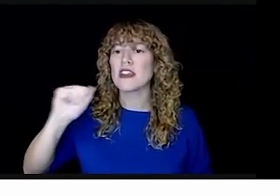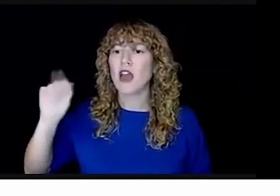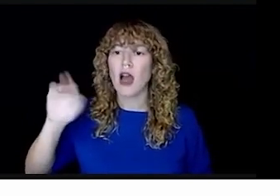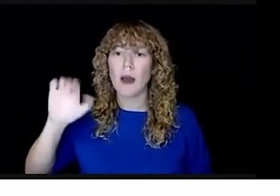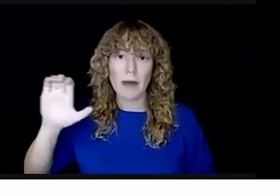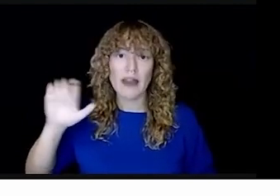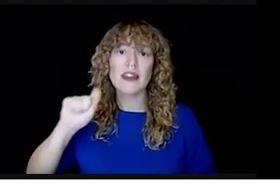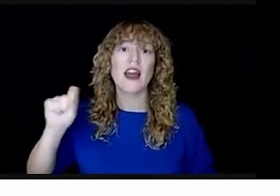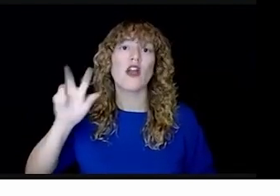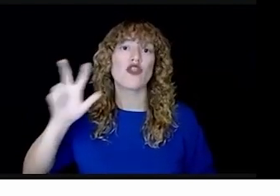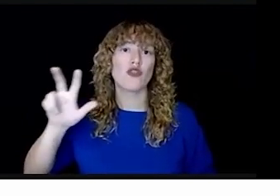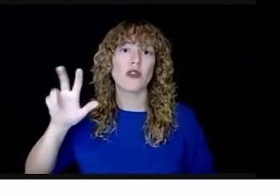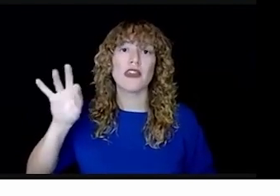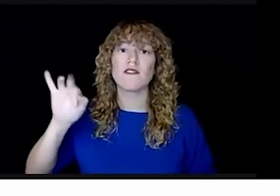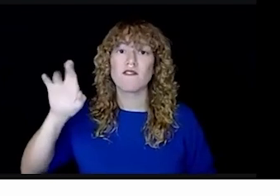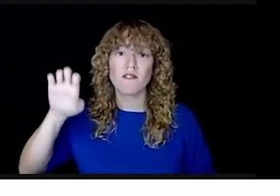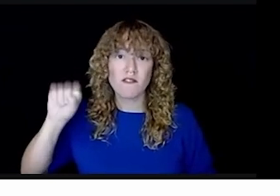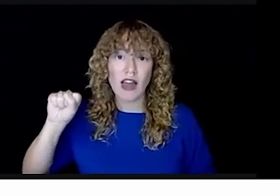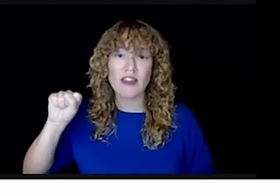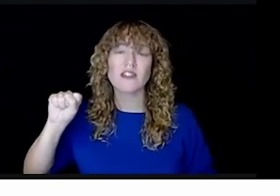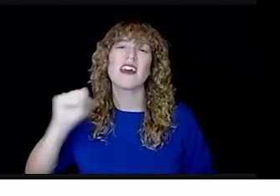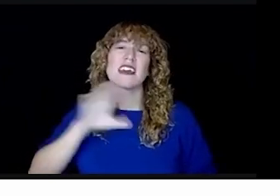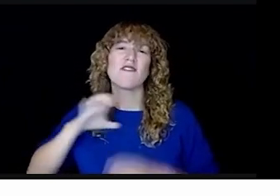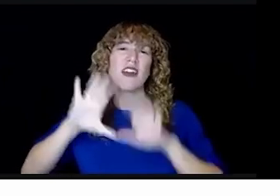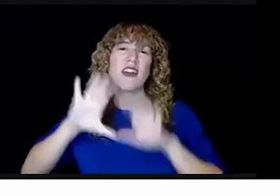Three Fires Confederacy Peoples,